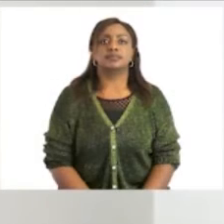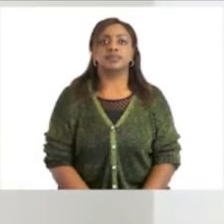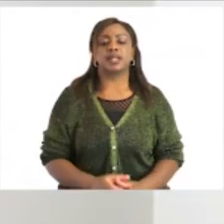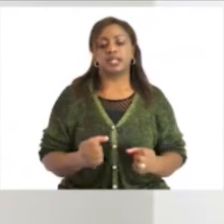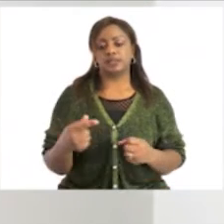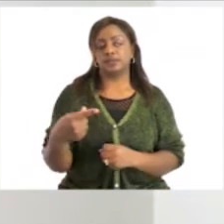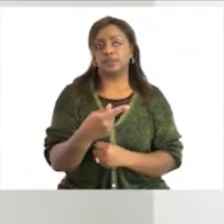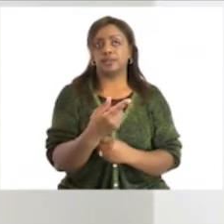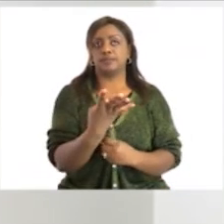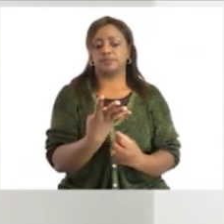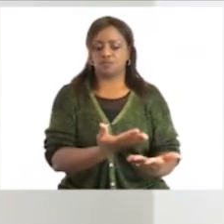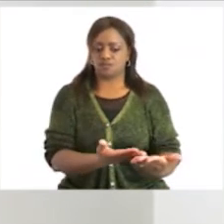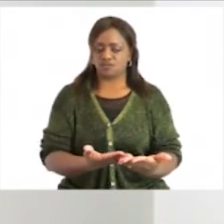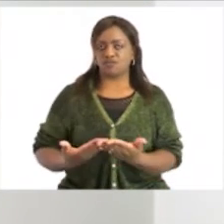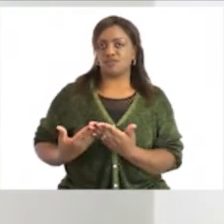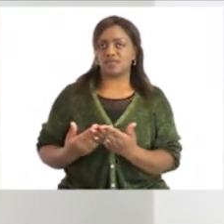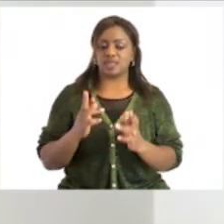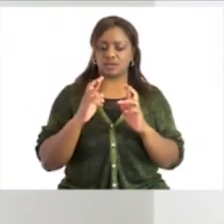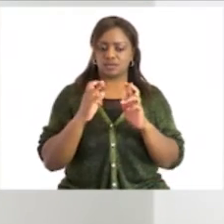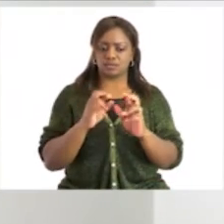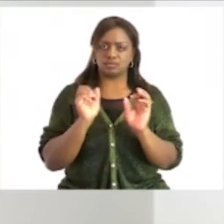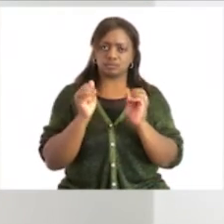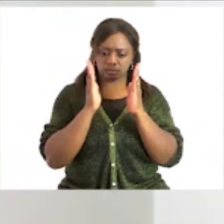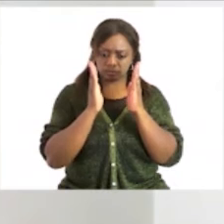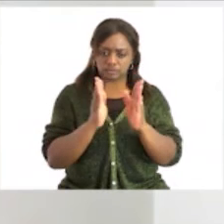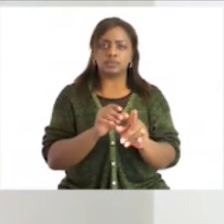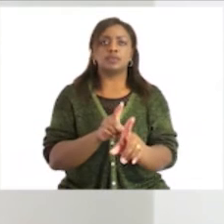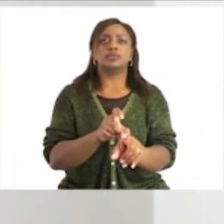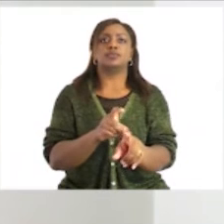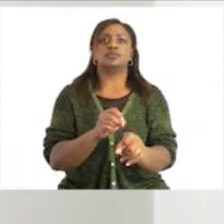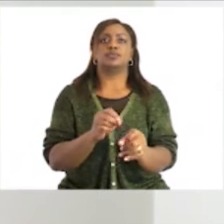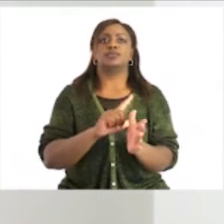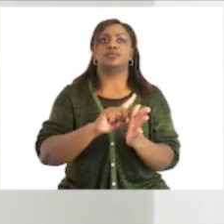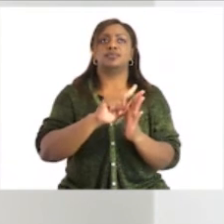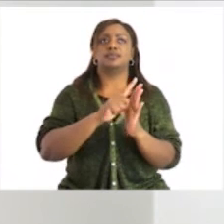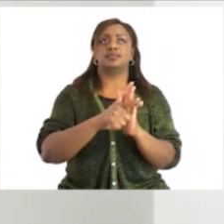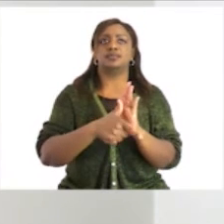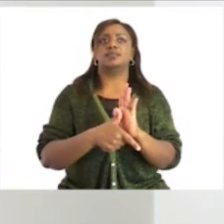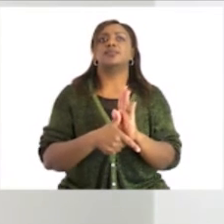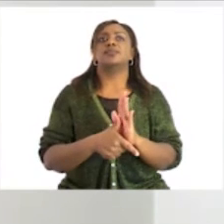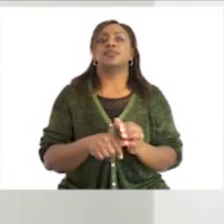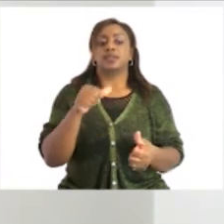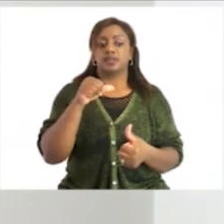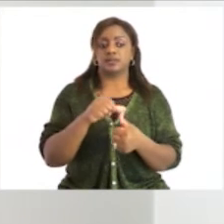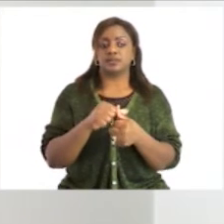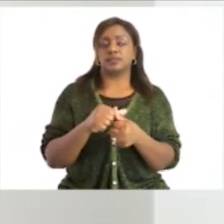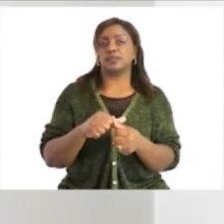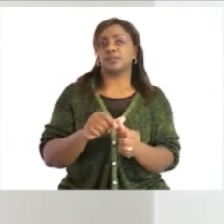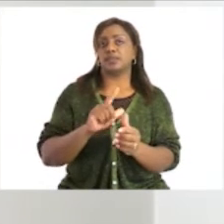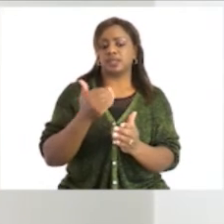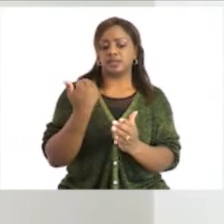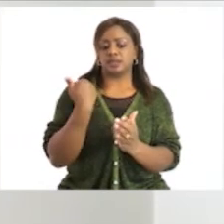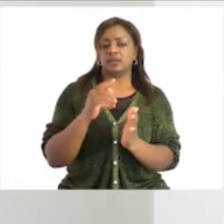Okay, grade 4s. I hope you guys are ready with your workbooks near you. Okay, so in our previous science lesson, we